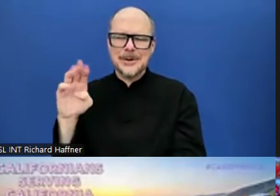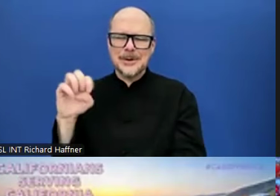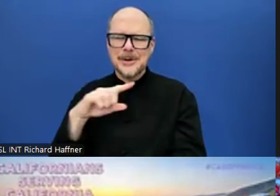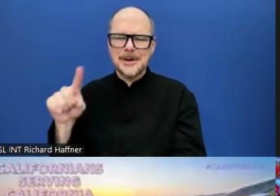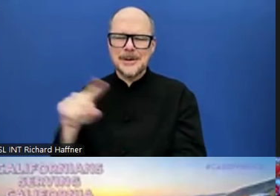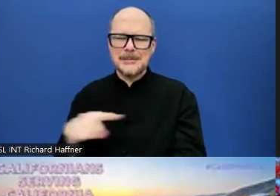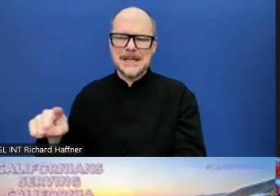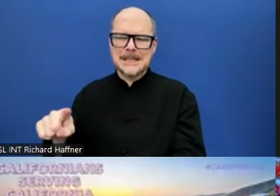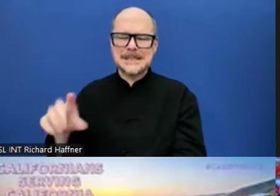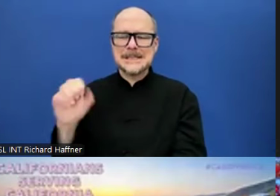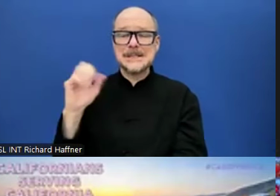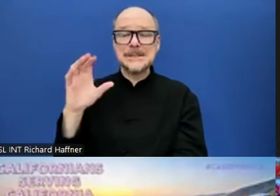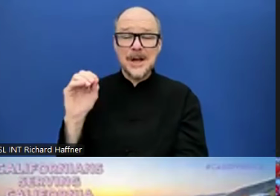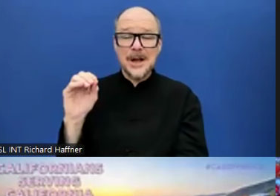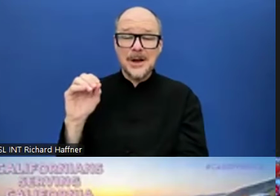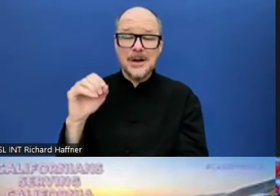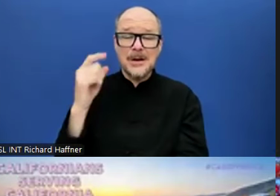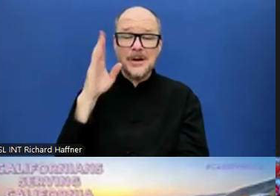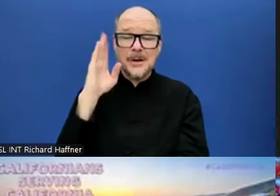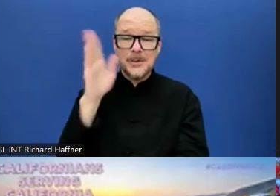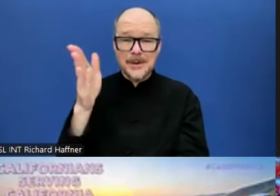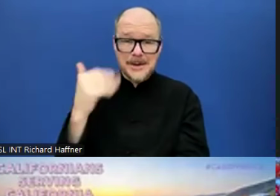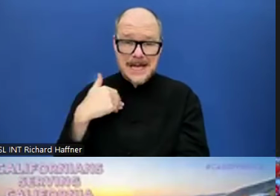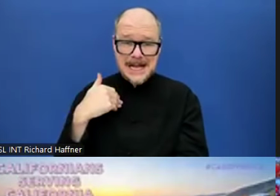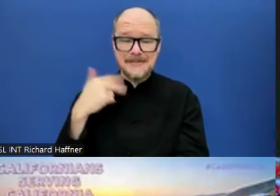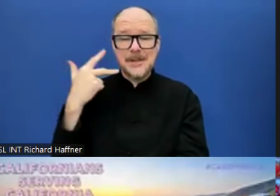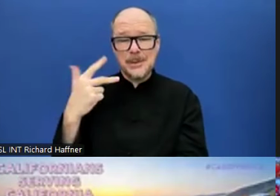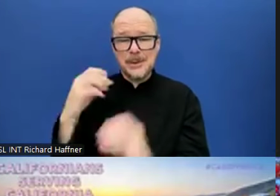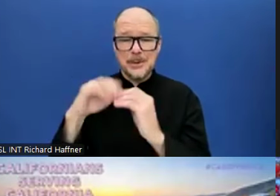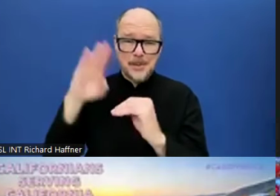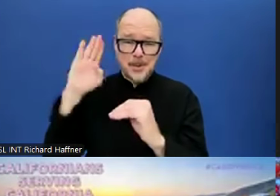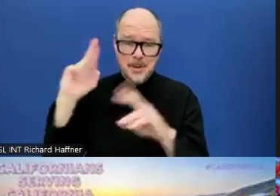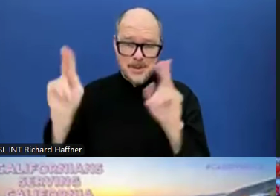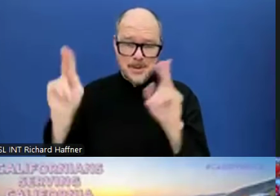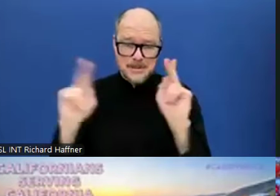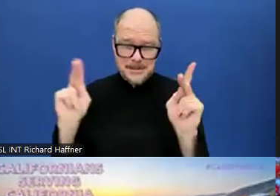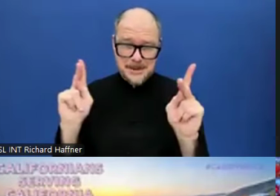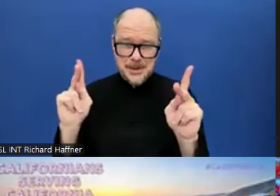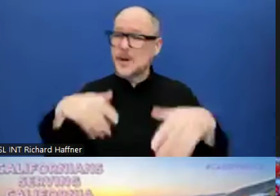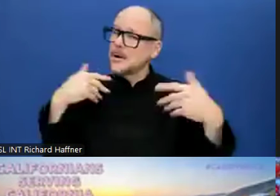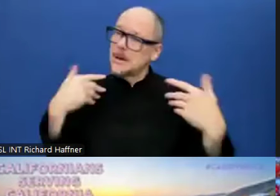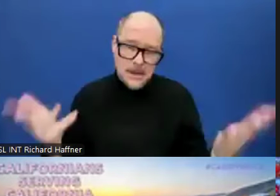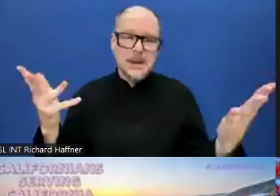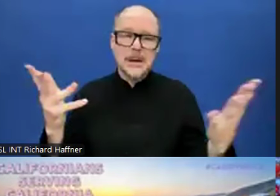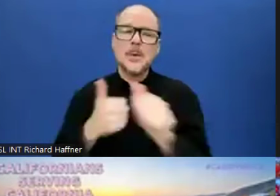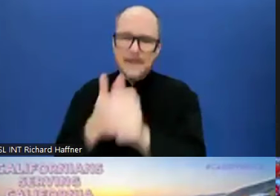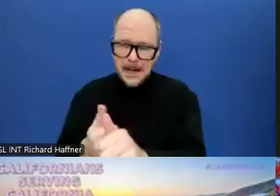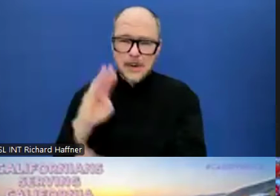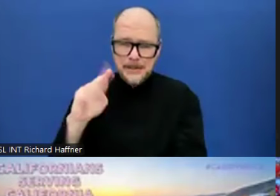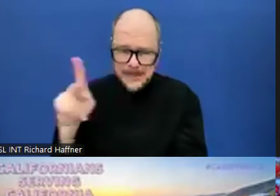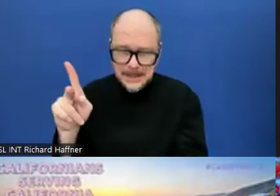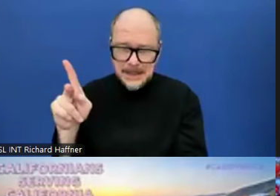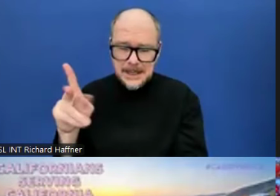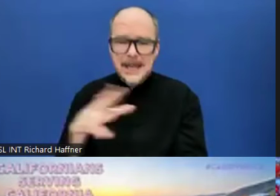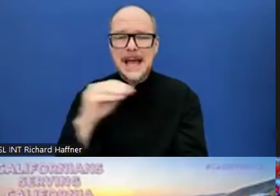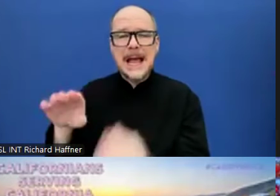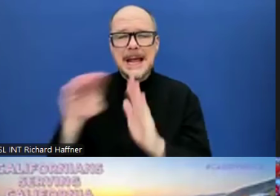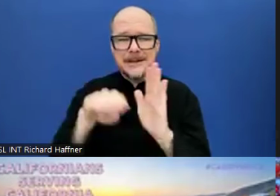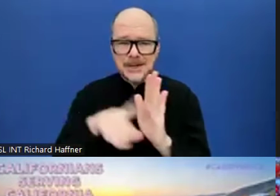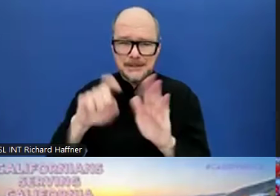since there will be a subcommittee with three or more members, we have to follow Bagley-Keene, an agenda must be